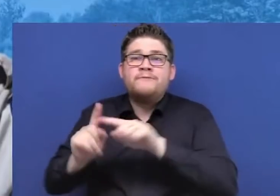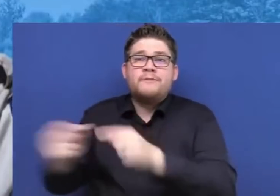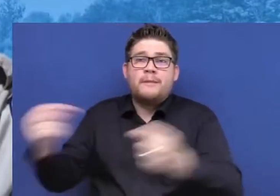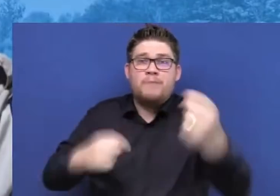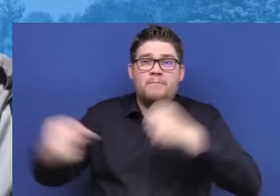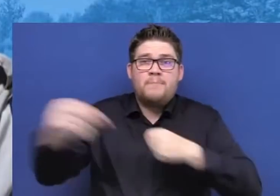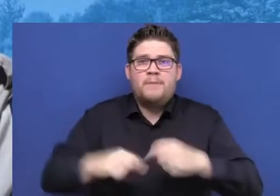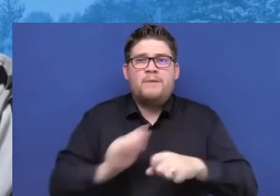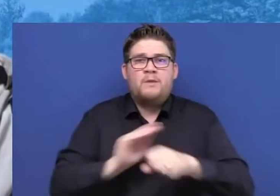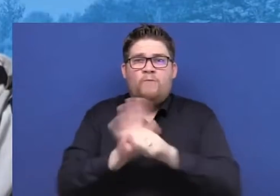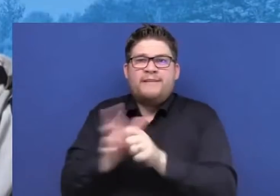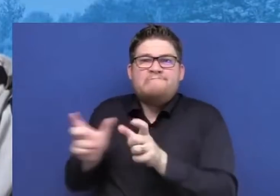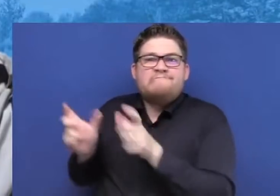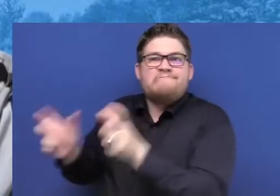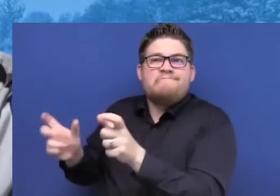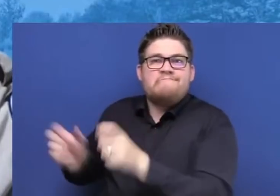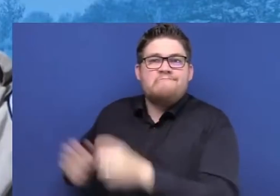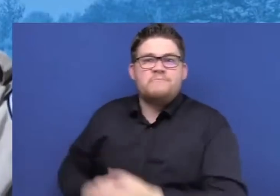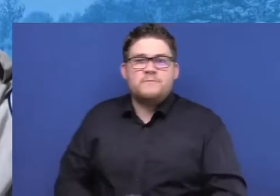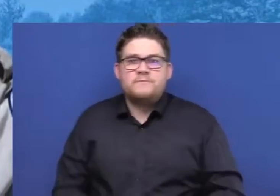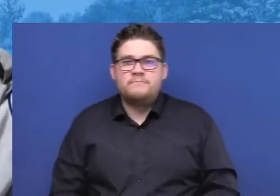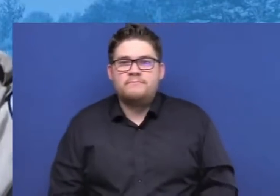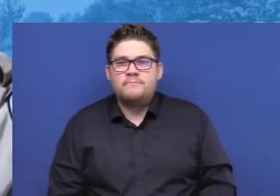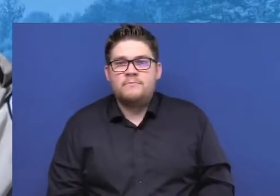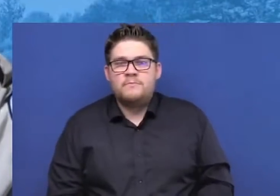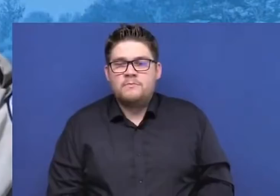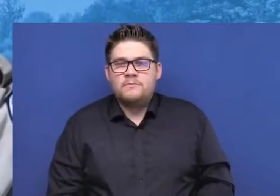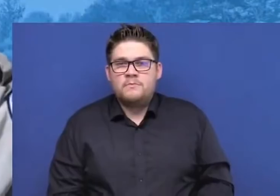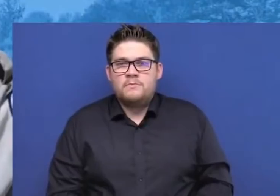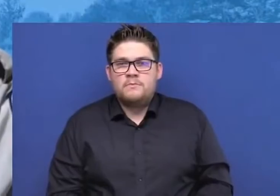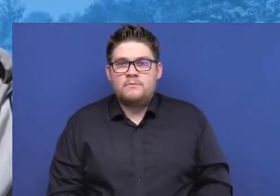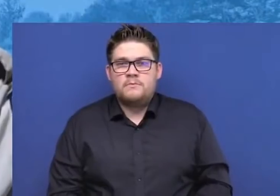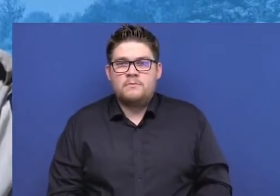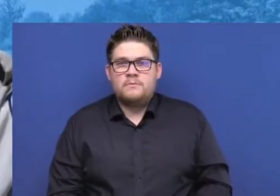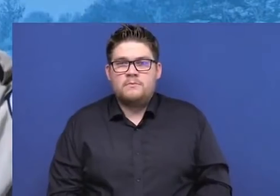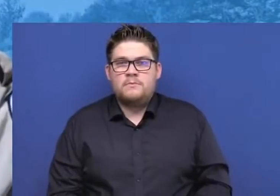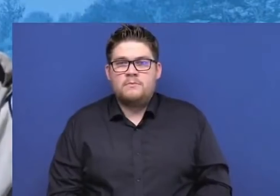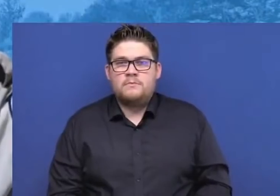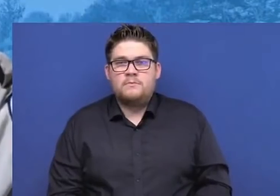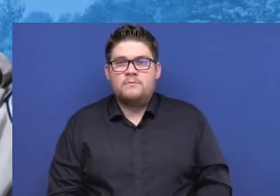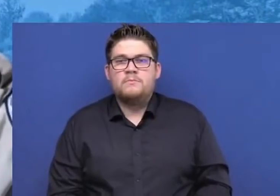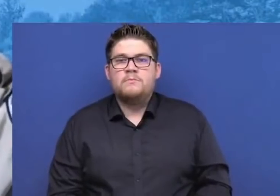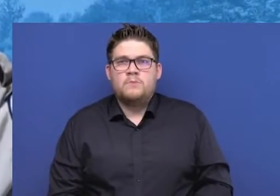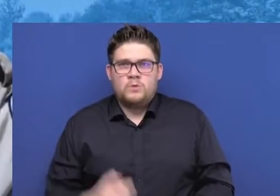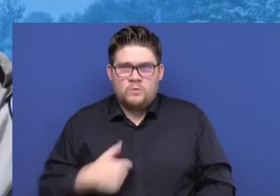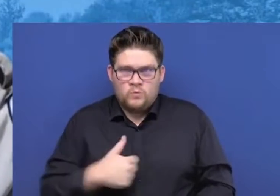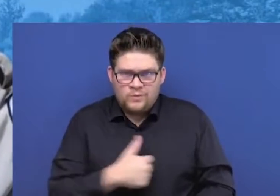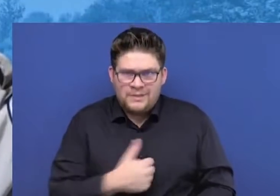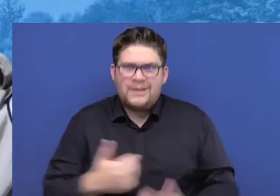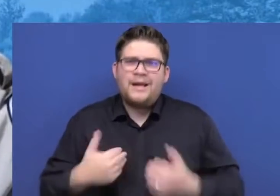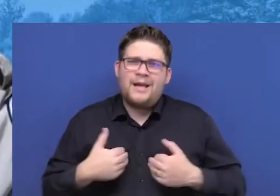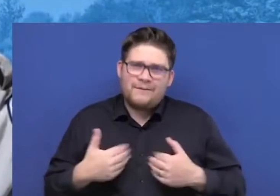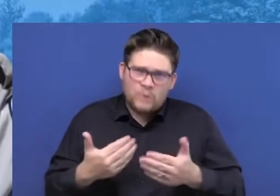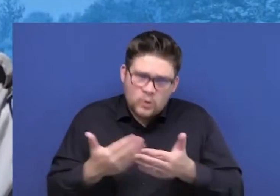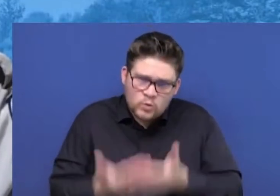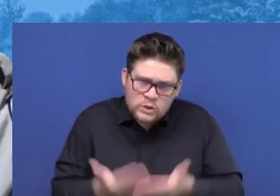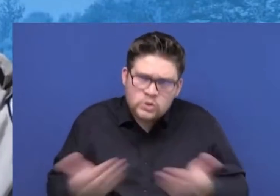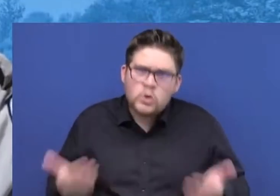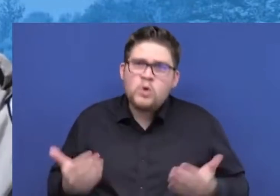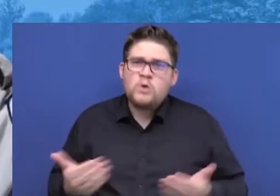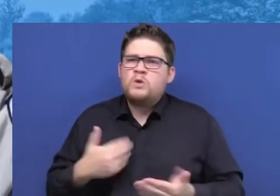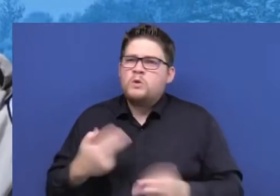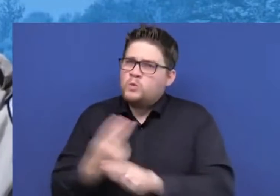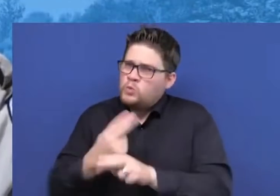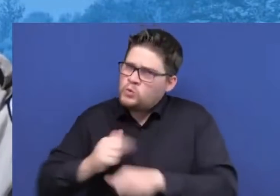all the available resources in British Columbia. We've worked closely with communities and really the forest industry as well. They've stepped